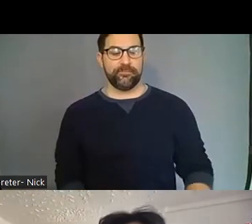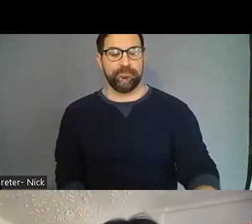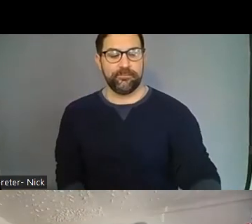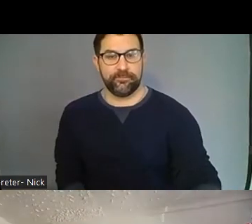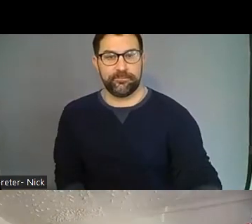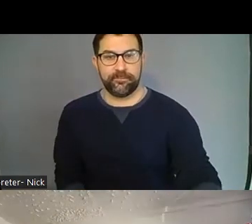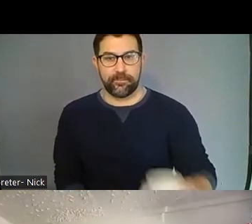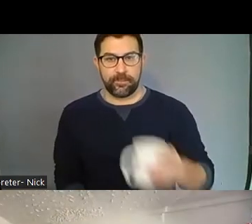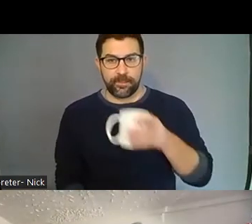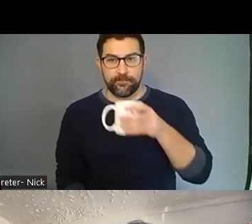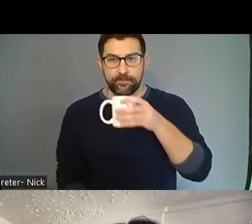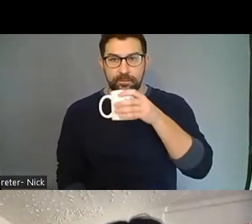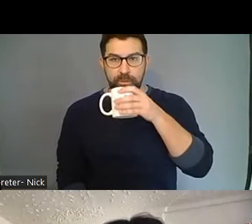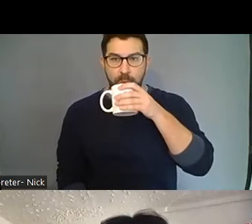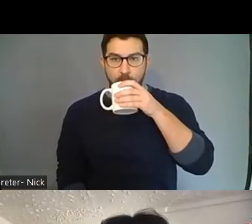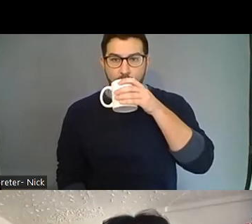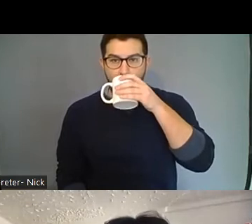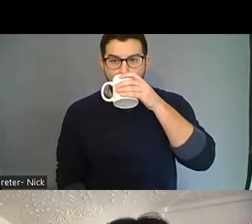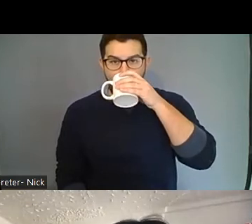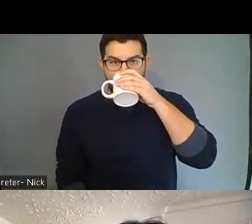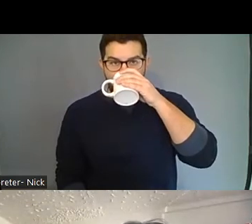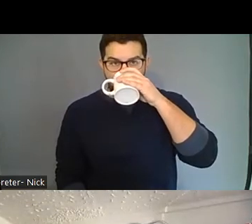Yeah, that really resonated with me. And